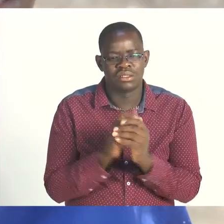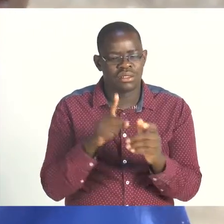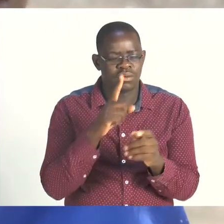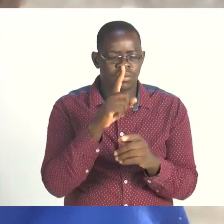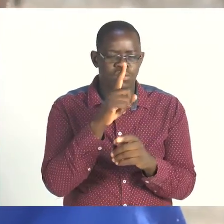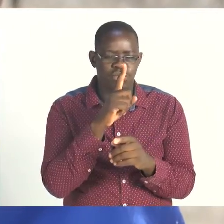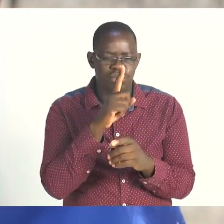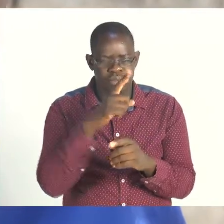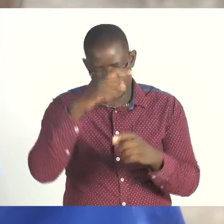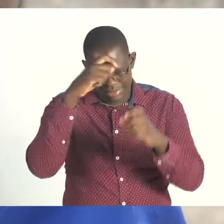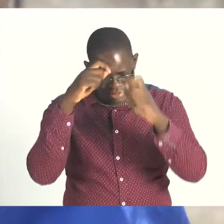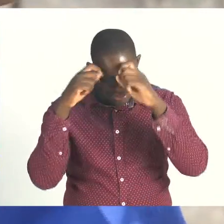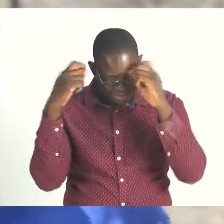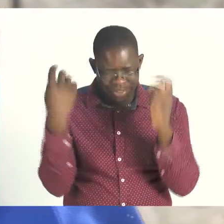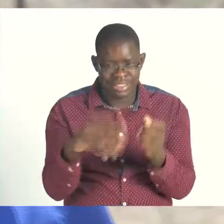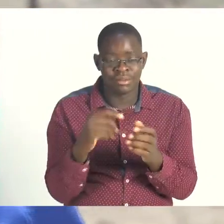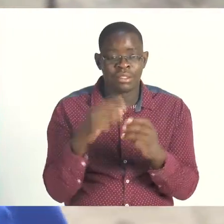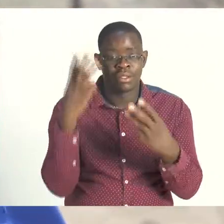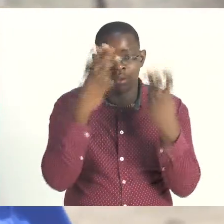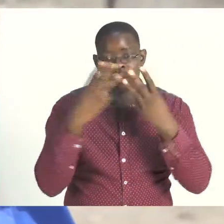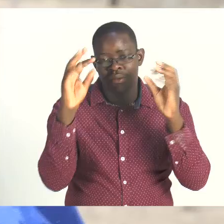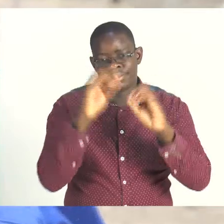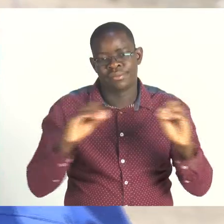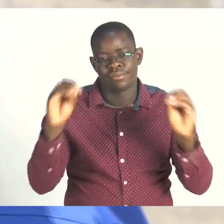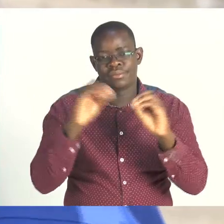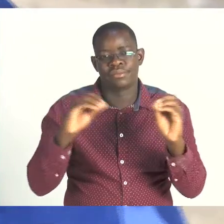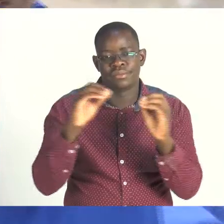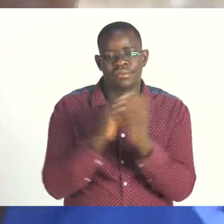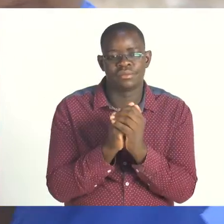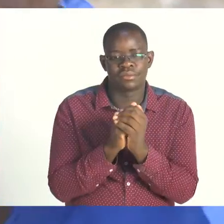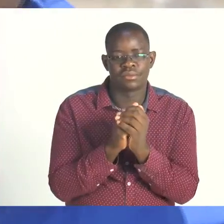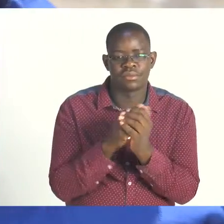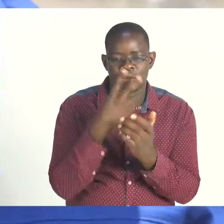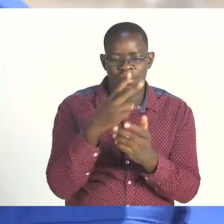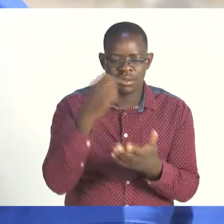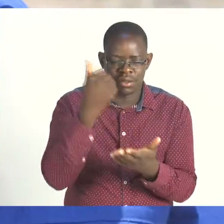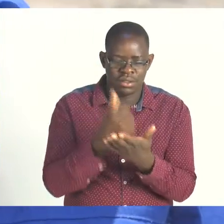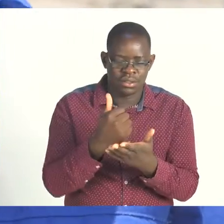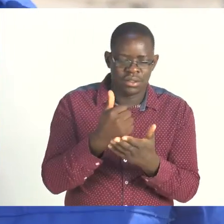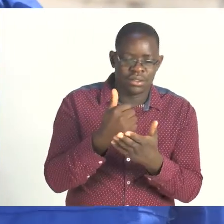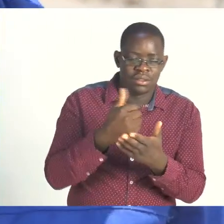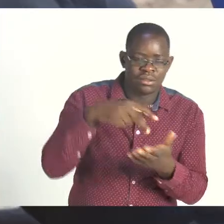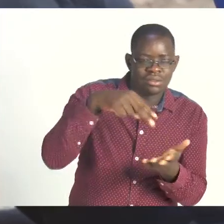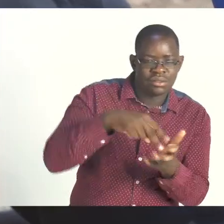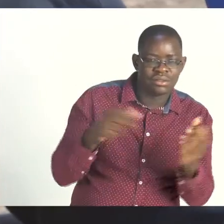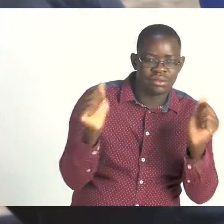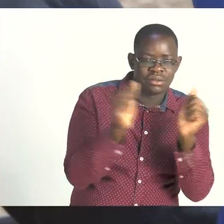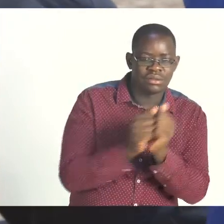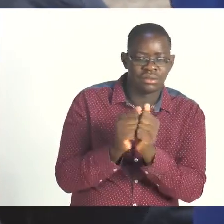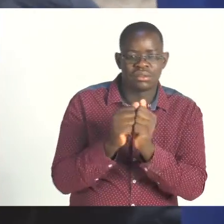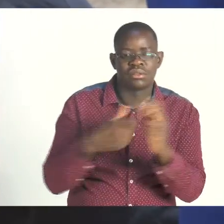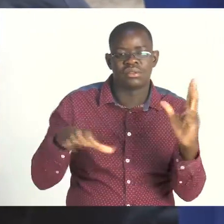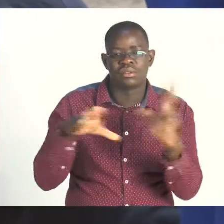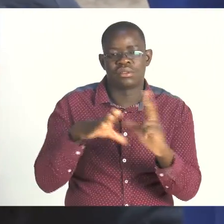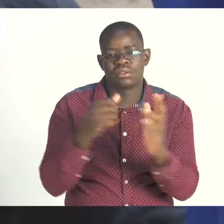hot. But don't worry, Linus. We shall stand together as farmers, okay?